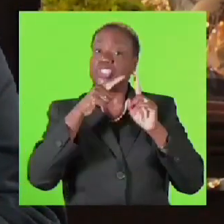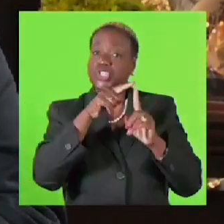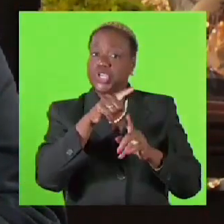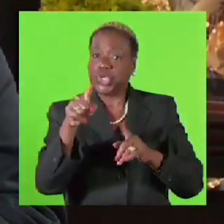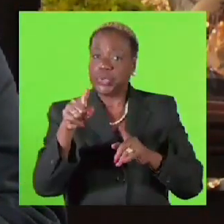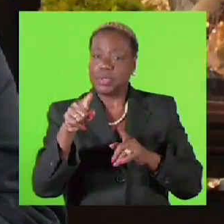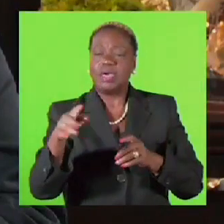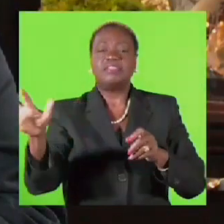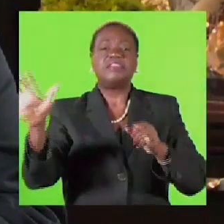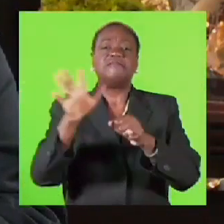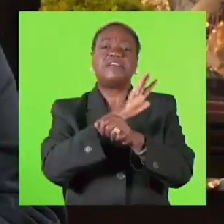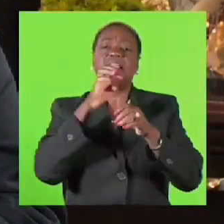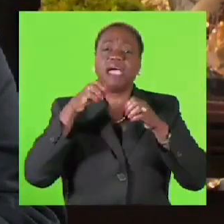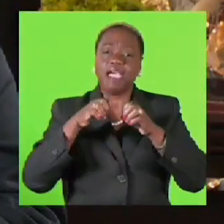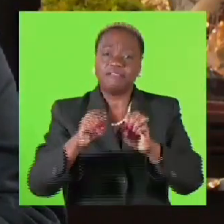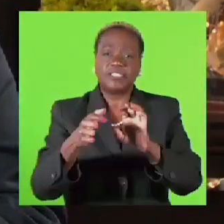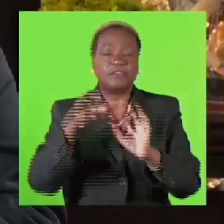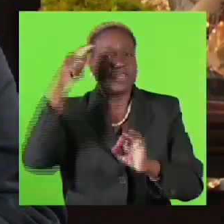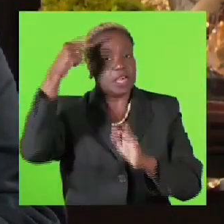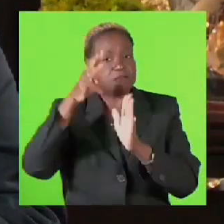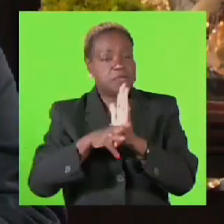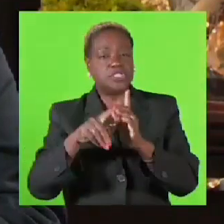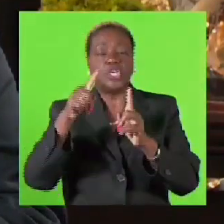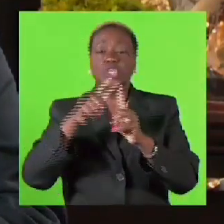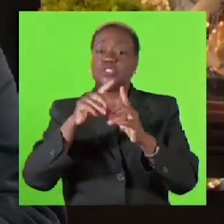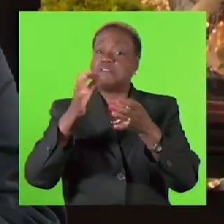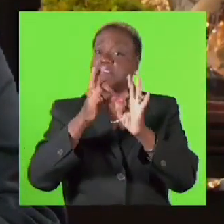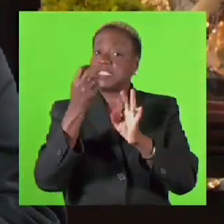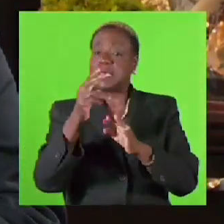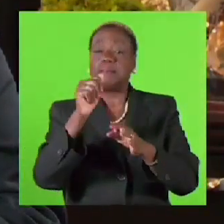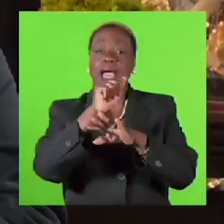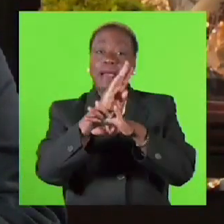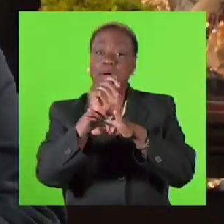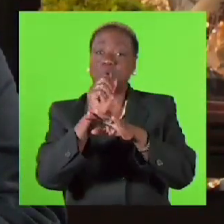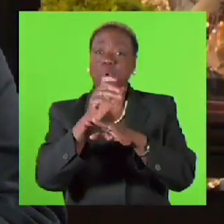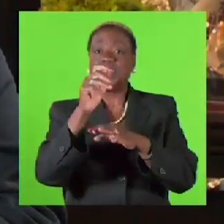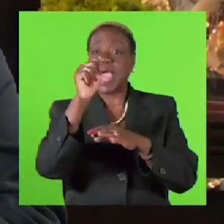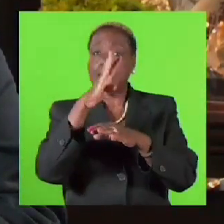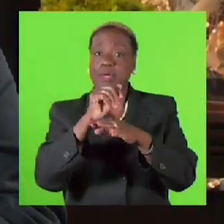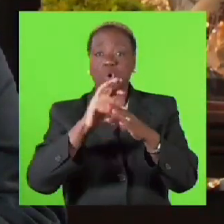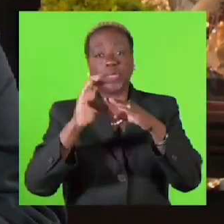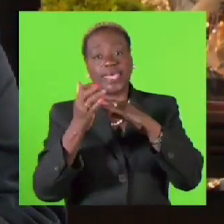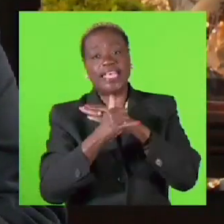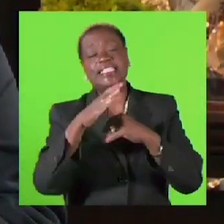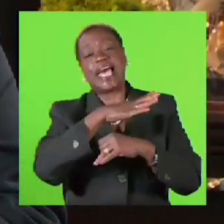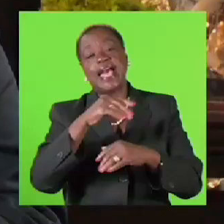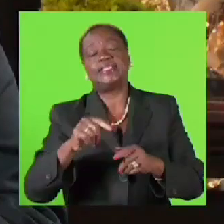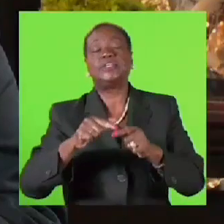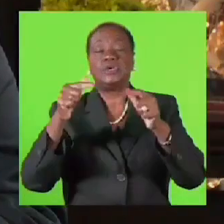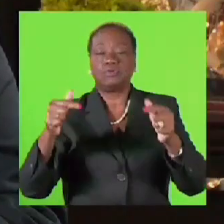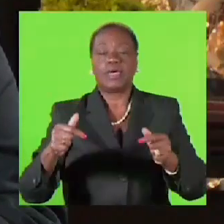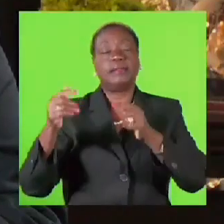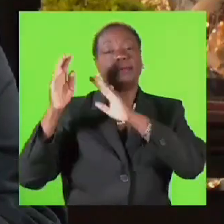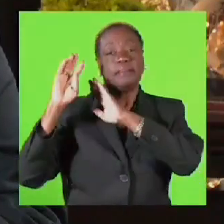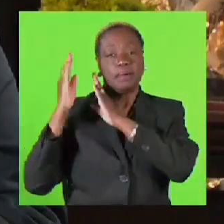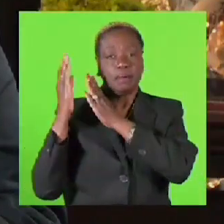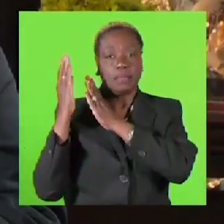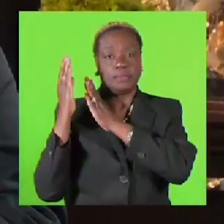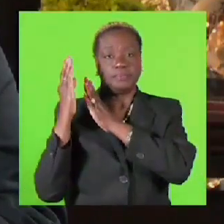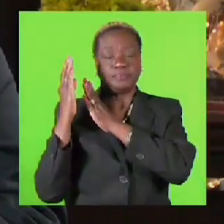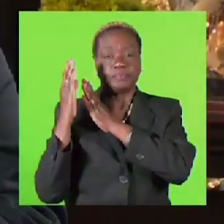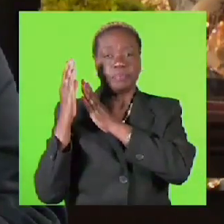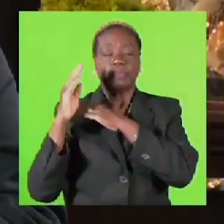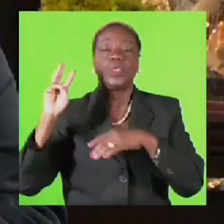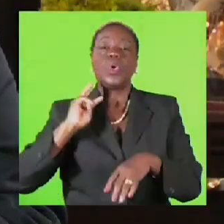to restore Abaco, the Abaco Keys, and Grand Bahama. We are one Bahamas,